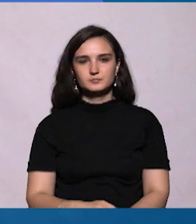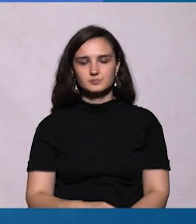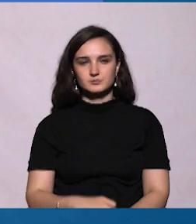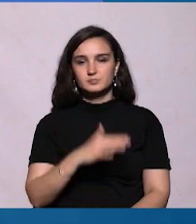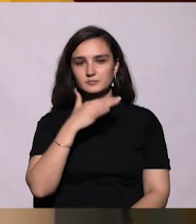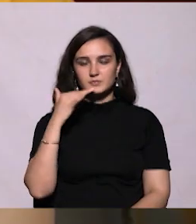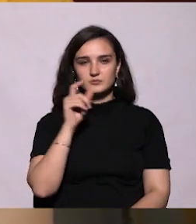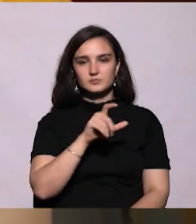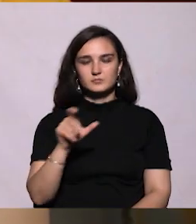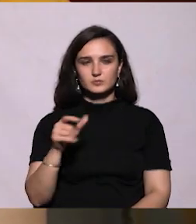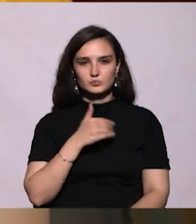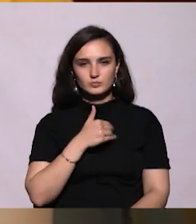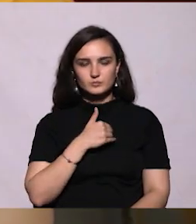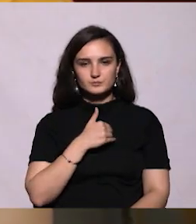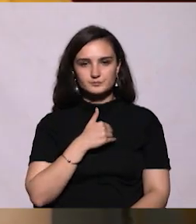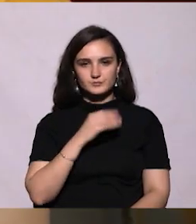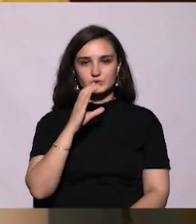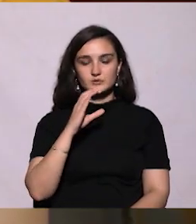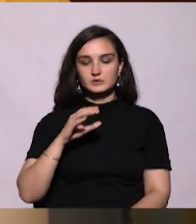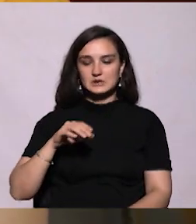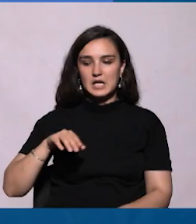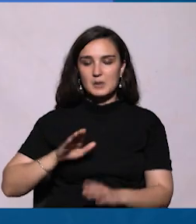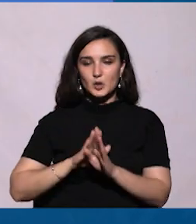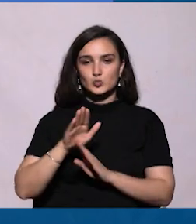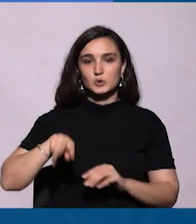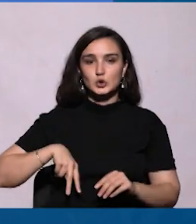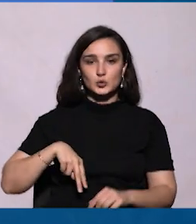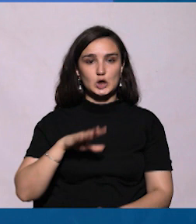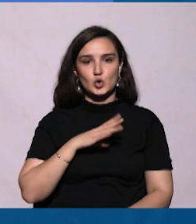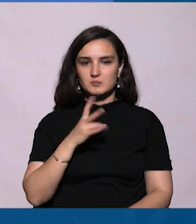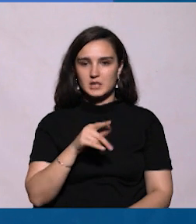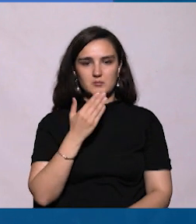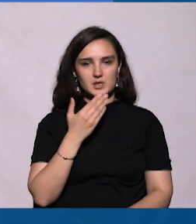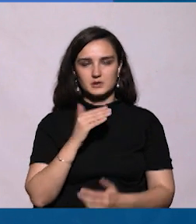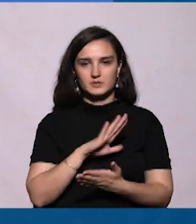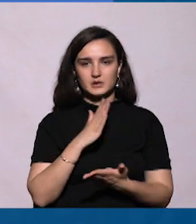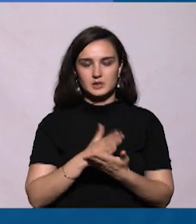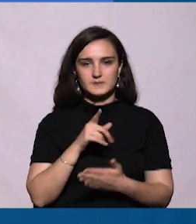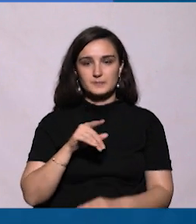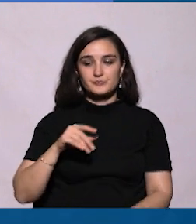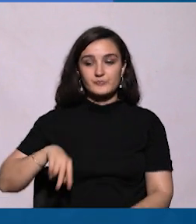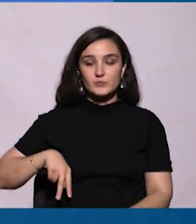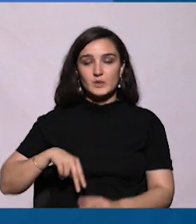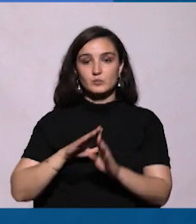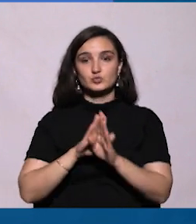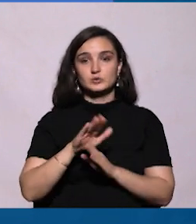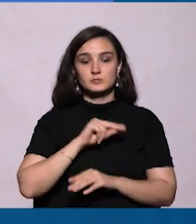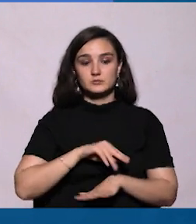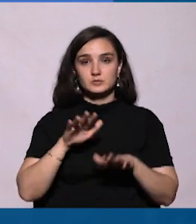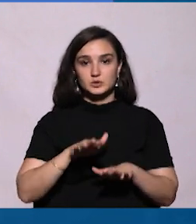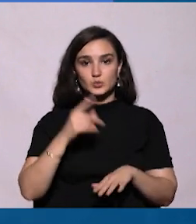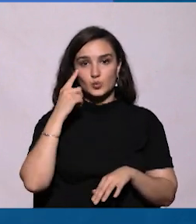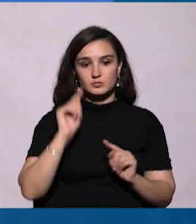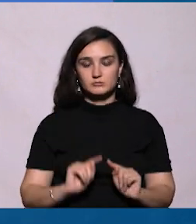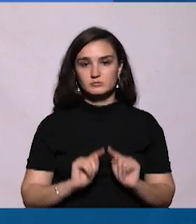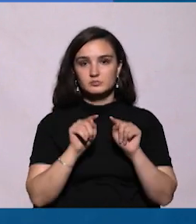Many people want to be CEOs, but it's not easy. Being a CEO is not a position you can